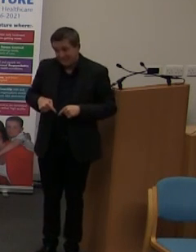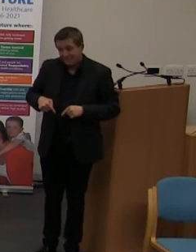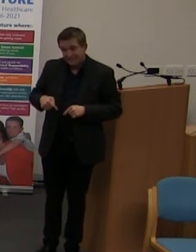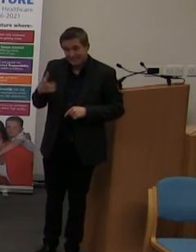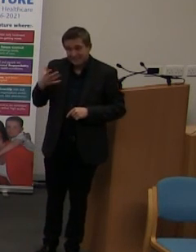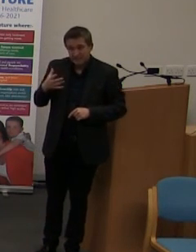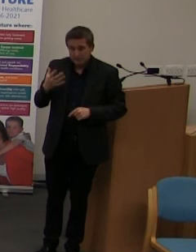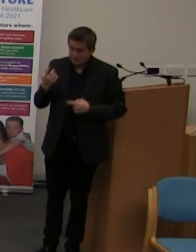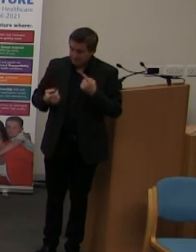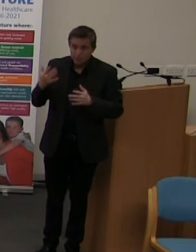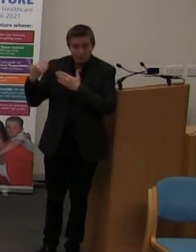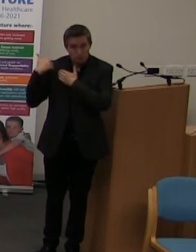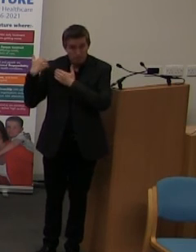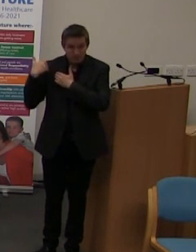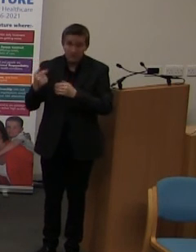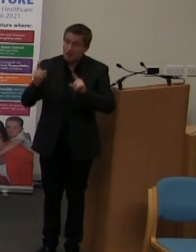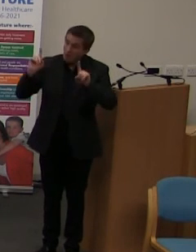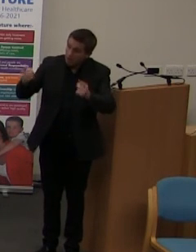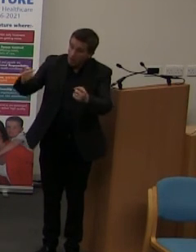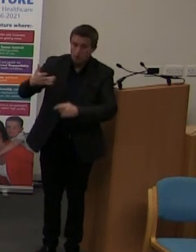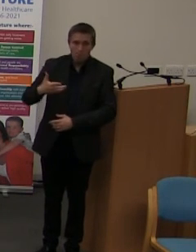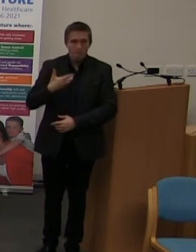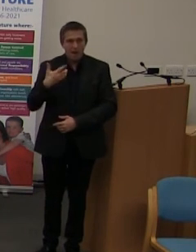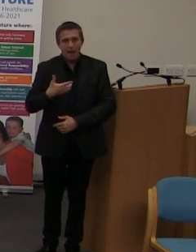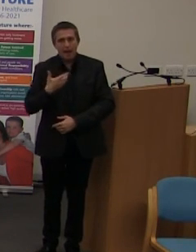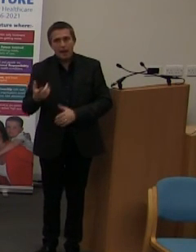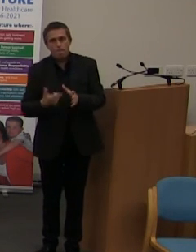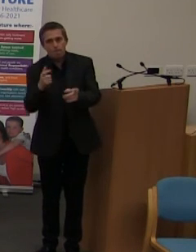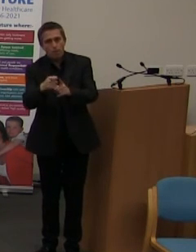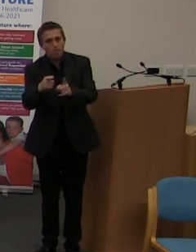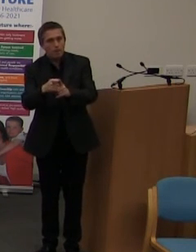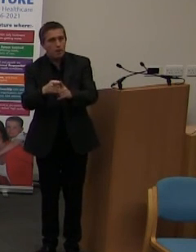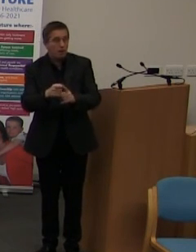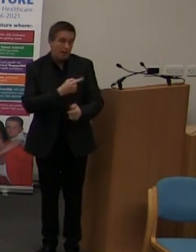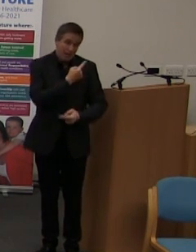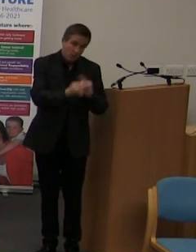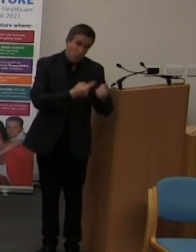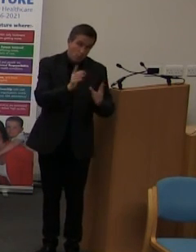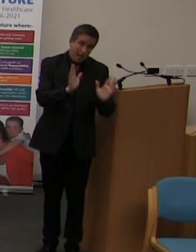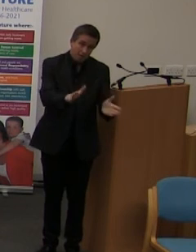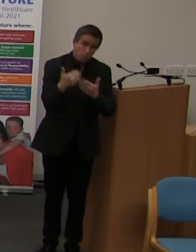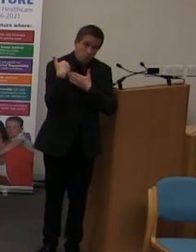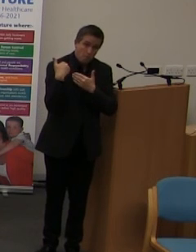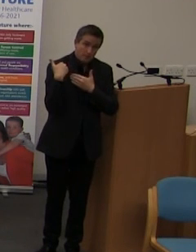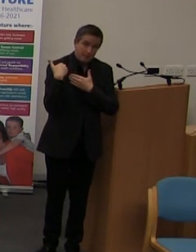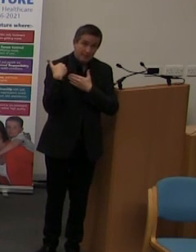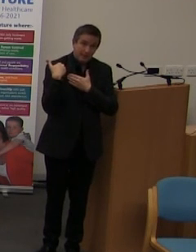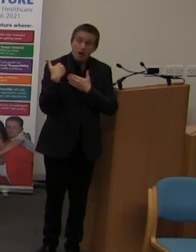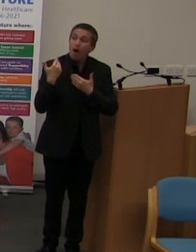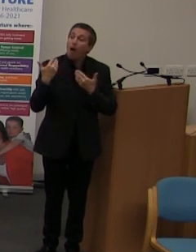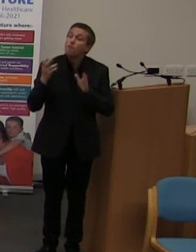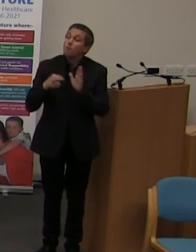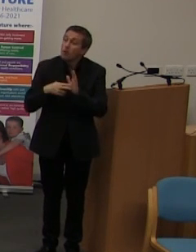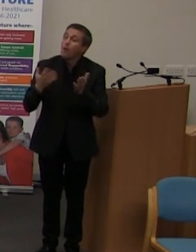take responsibility. There's no point complaining we can't get appointments. We, every one of us, have to be responsible for our